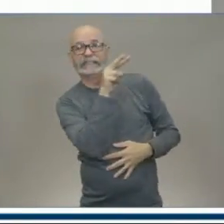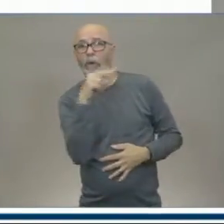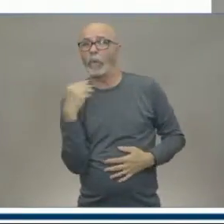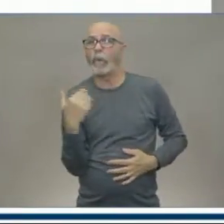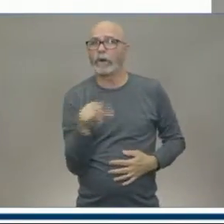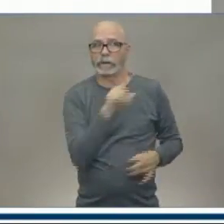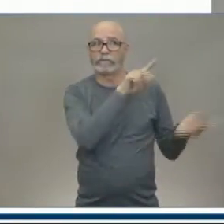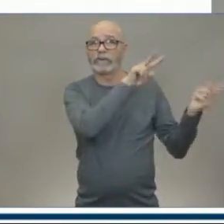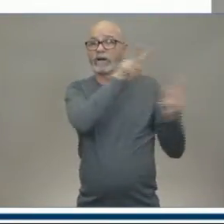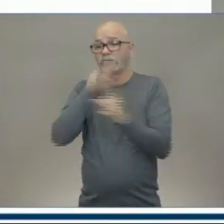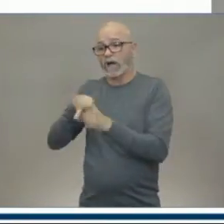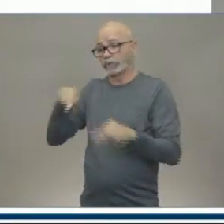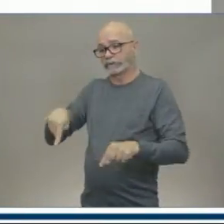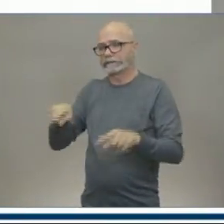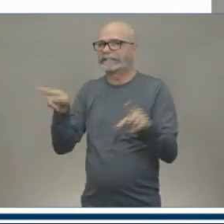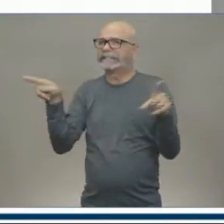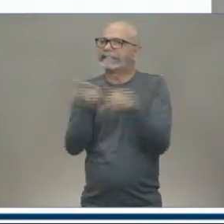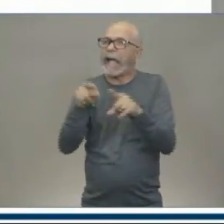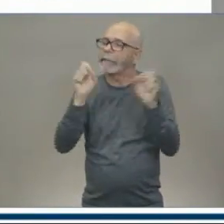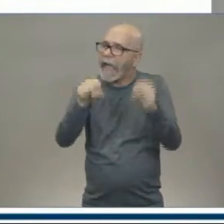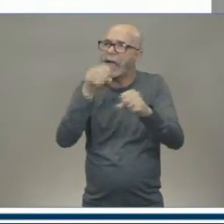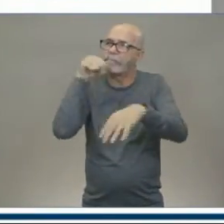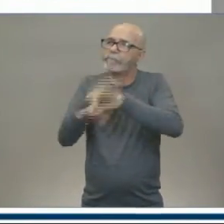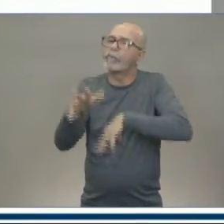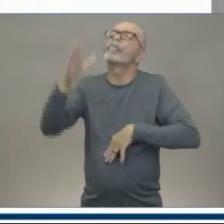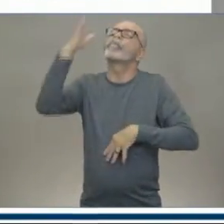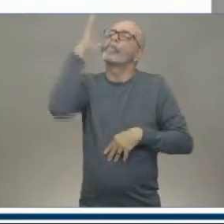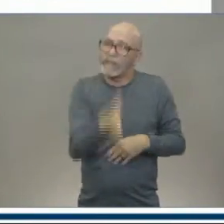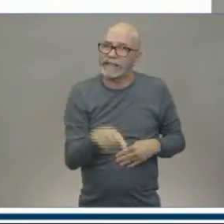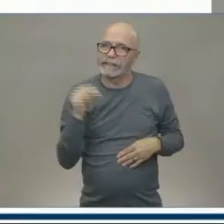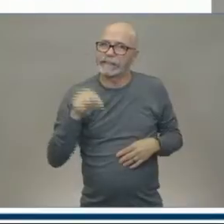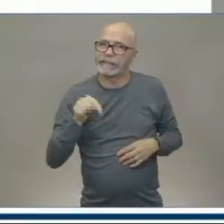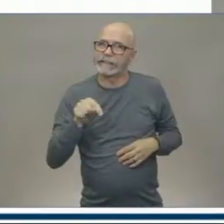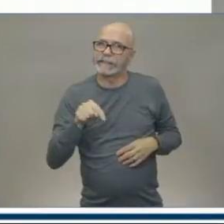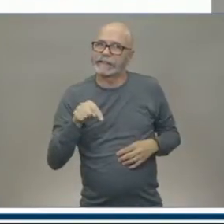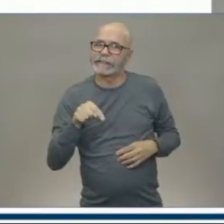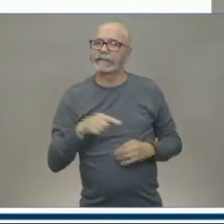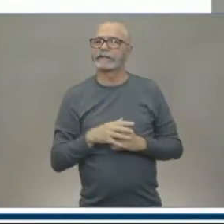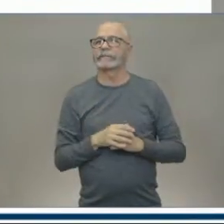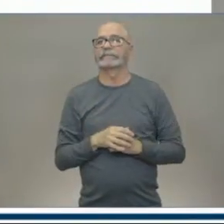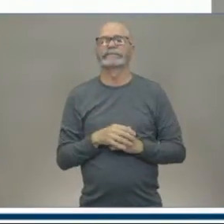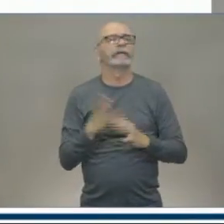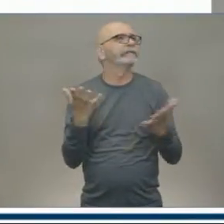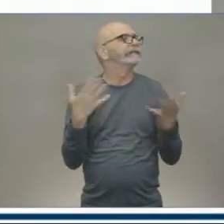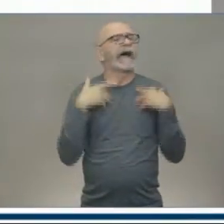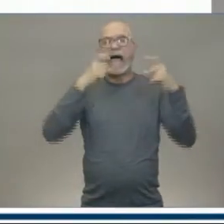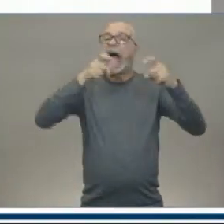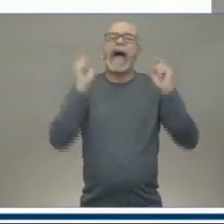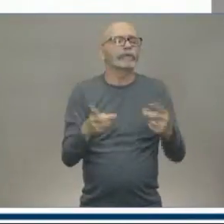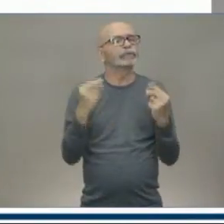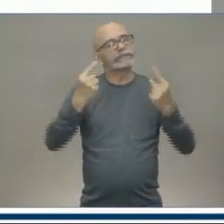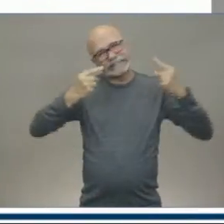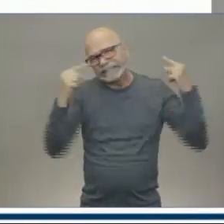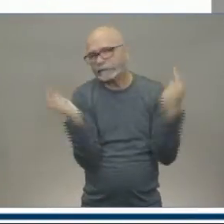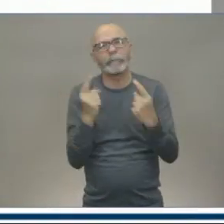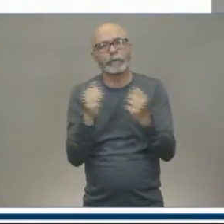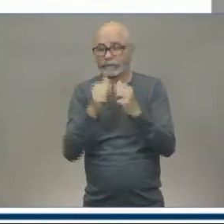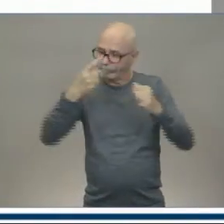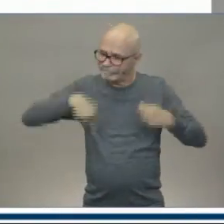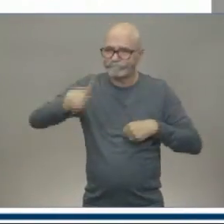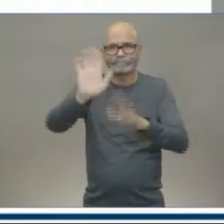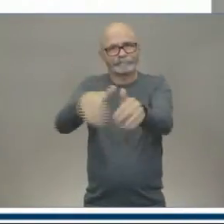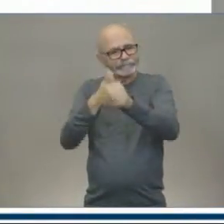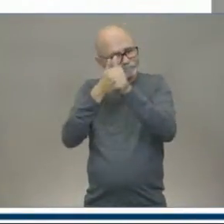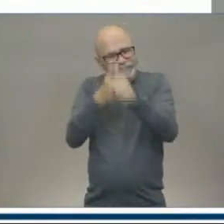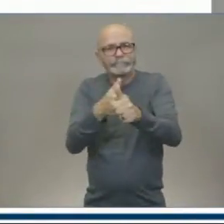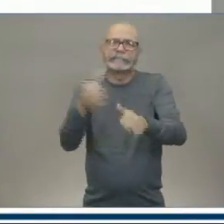could easily we could easily go down that path as well. So we need to all do what we can do, and we as